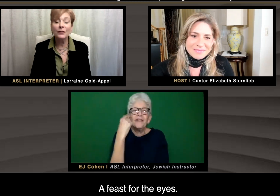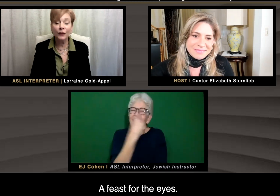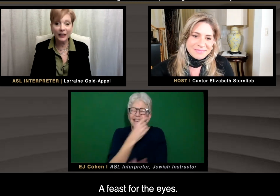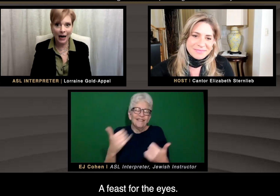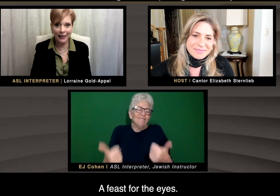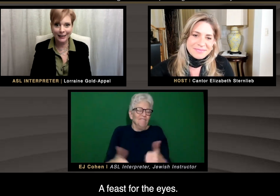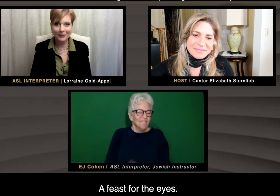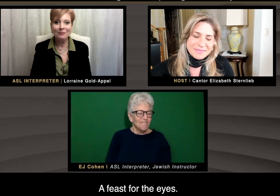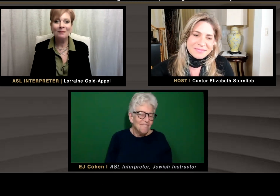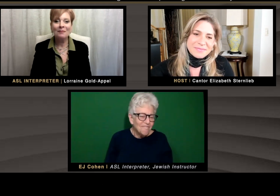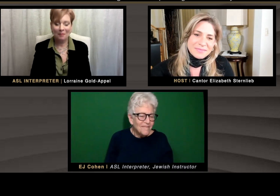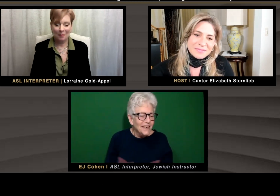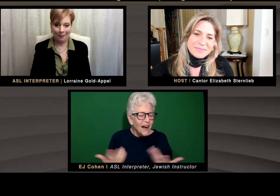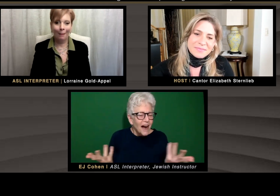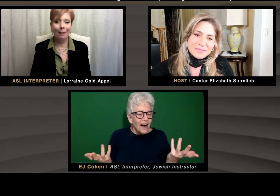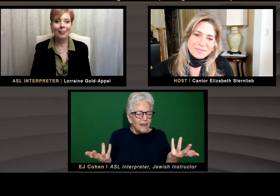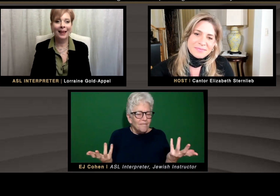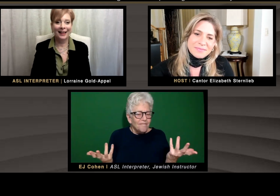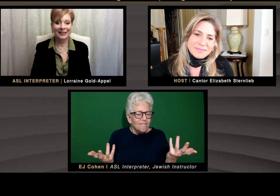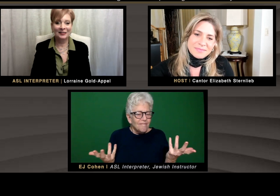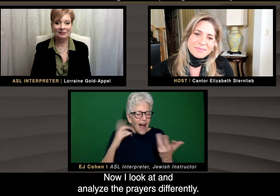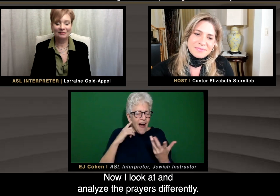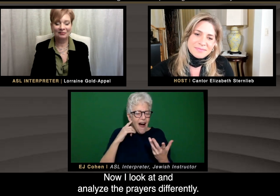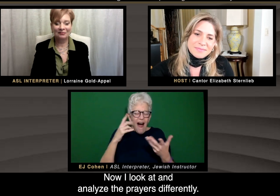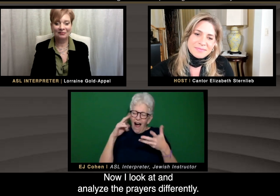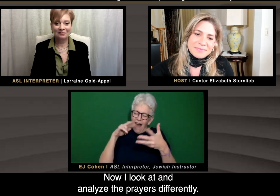A feast for the eyes.